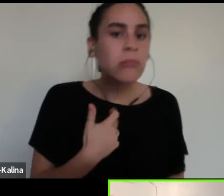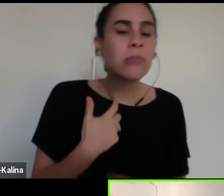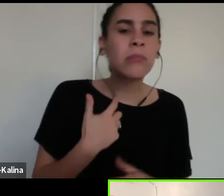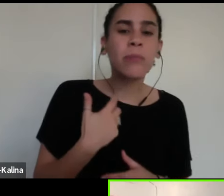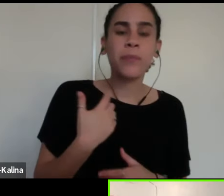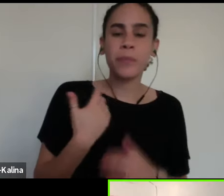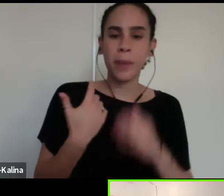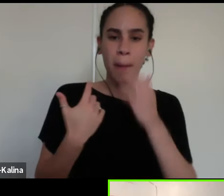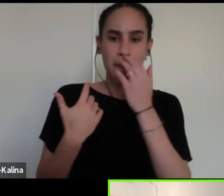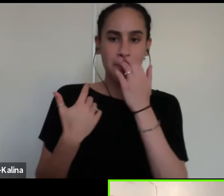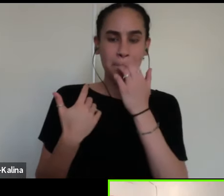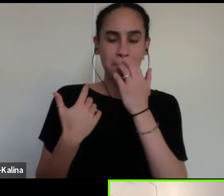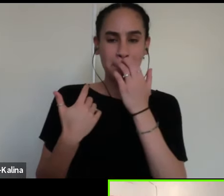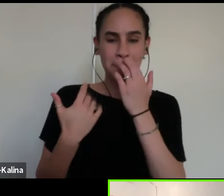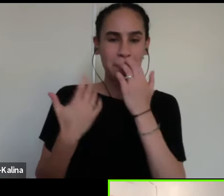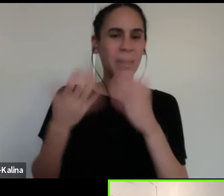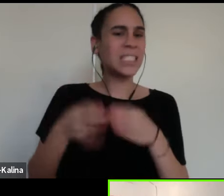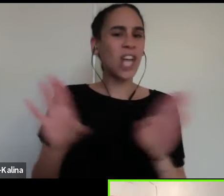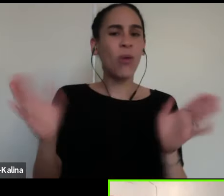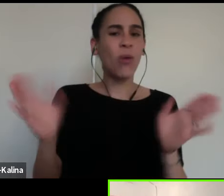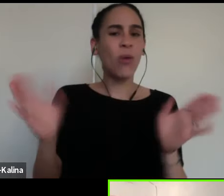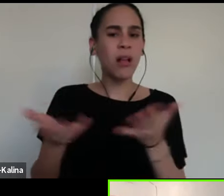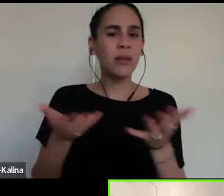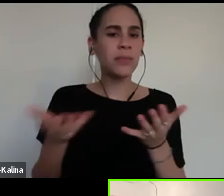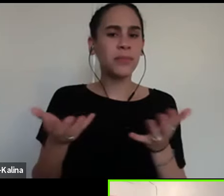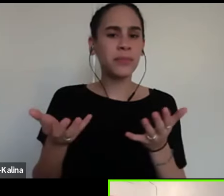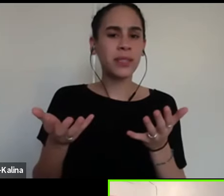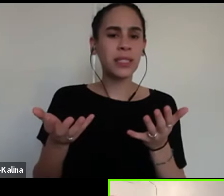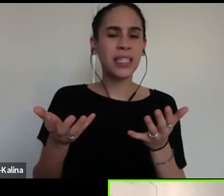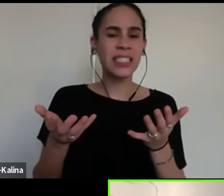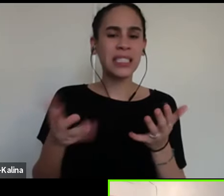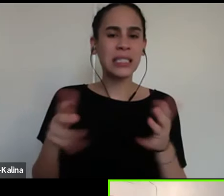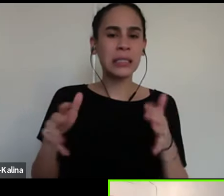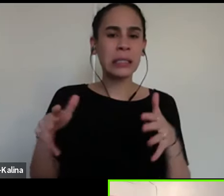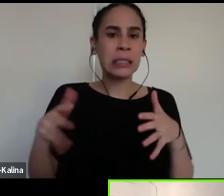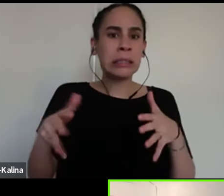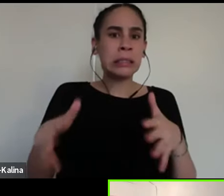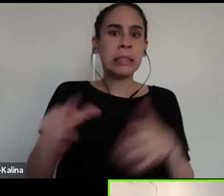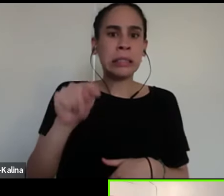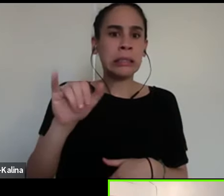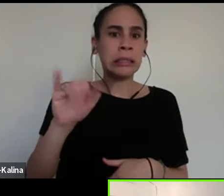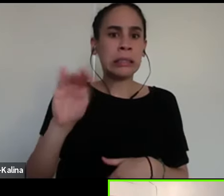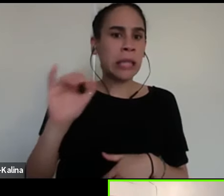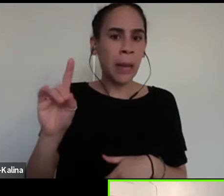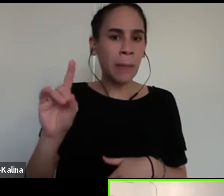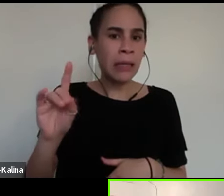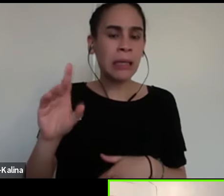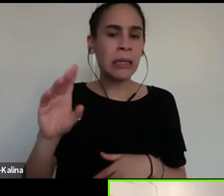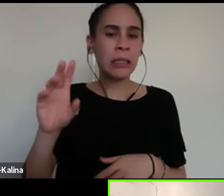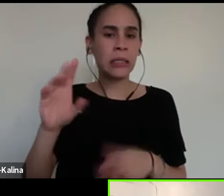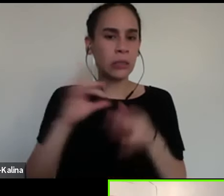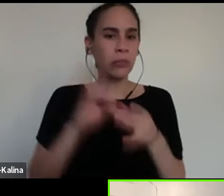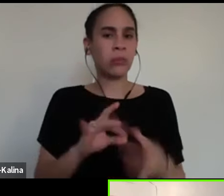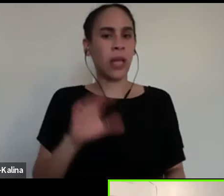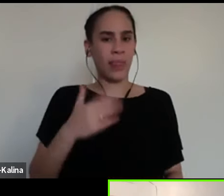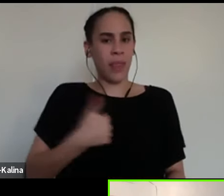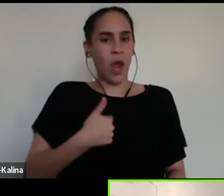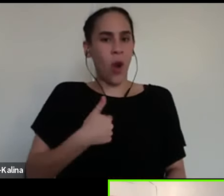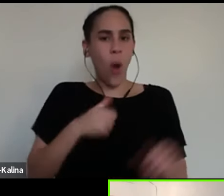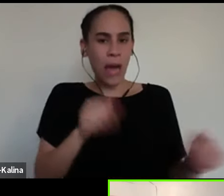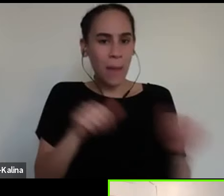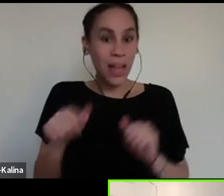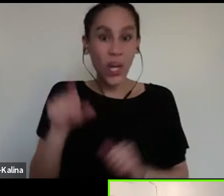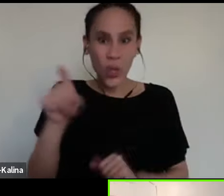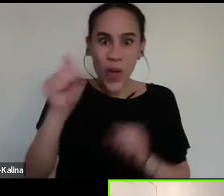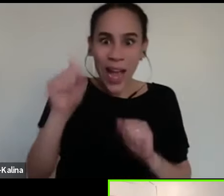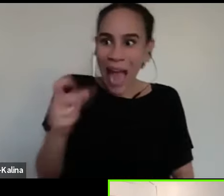or just in general like a timidness about their own ability. Like you can watch those things erode when people do